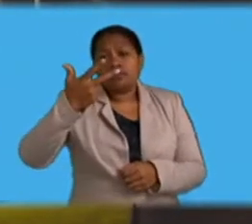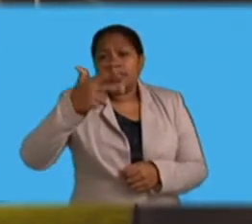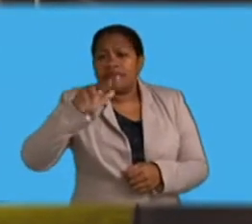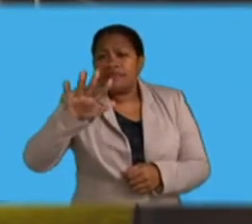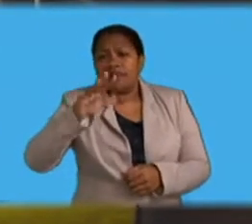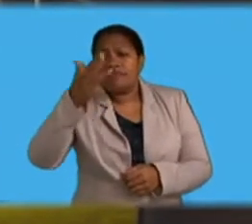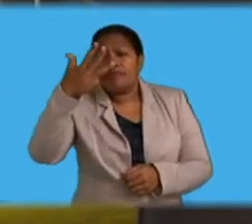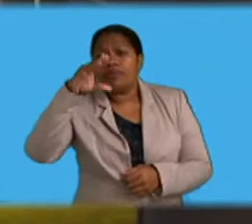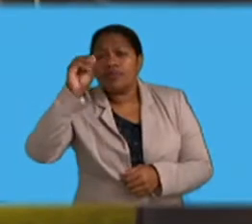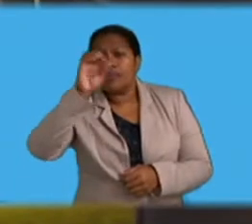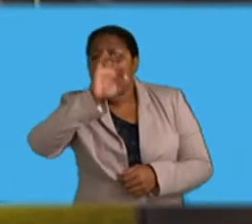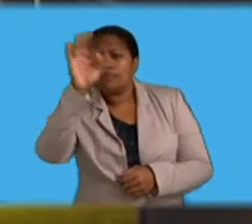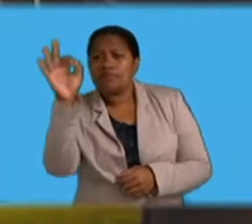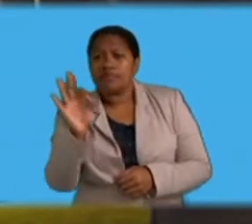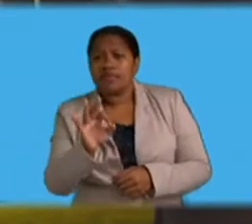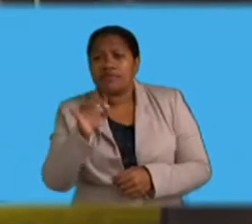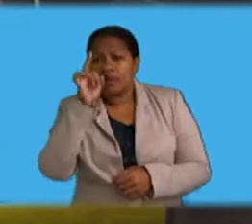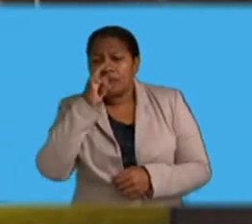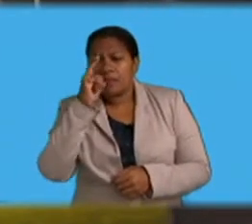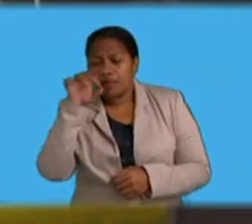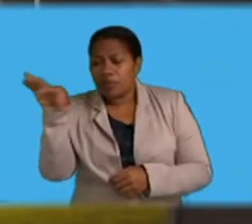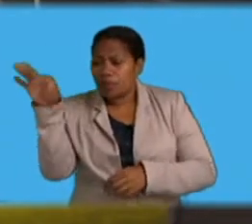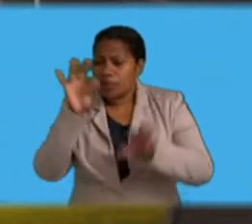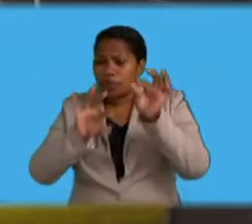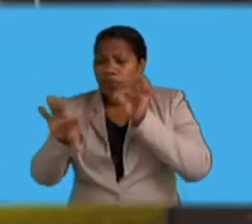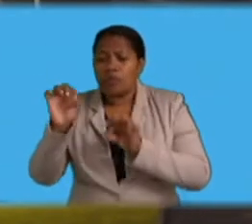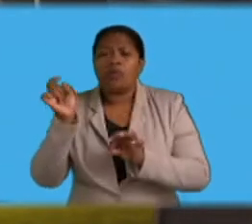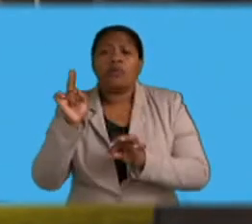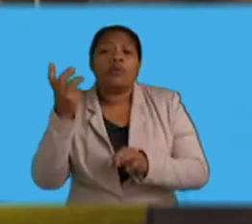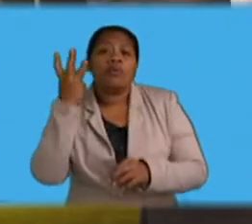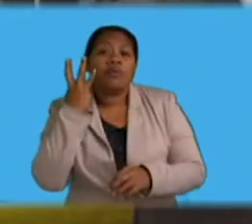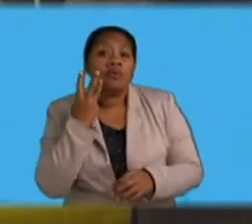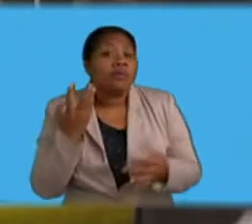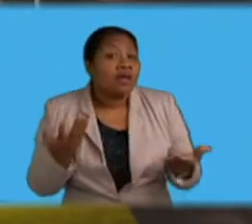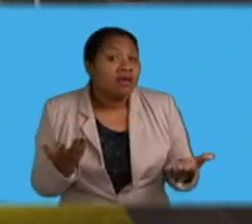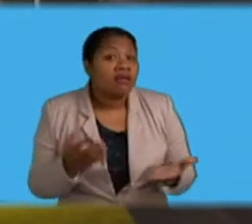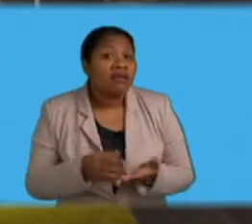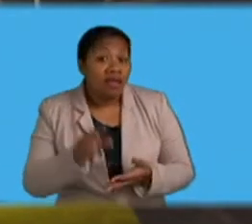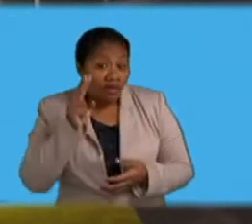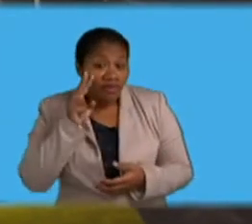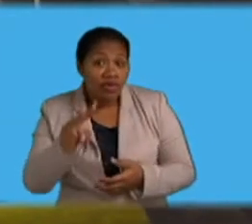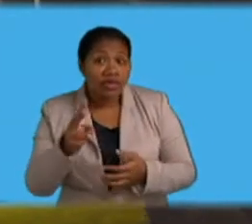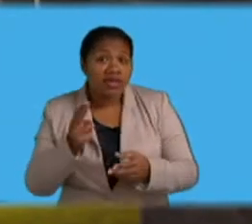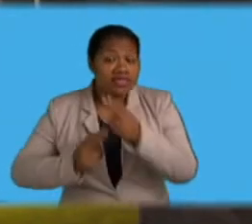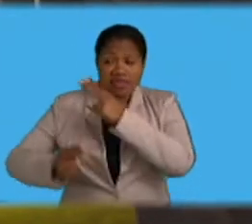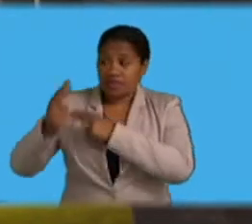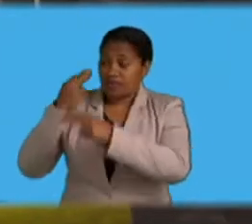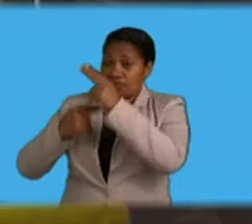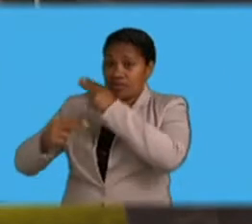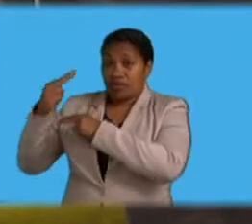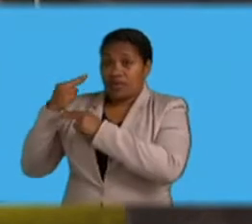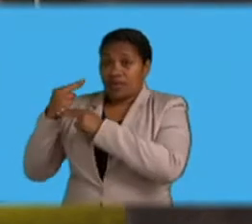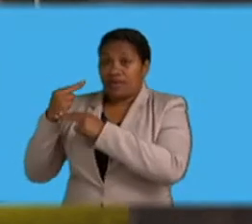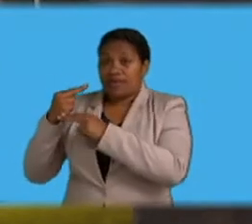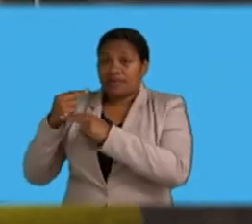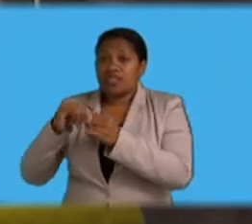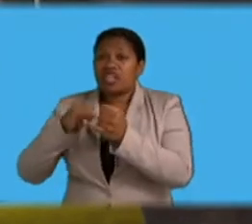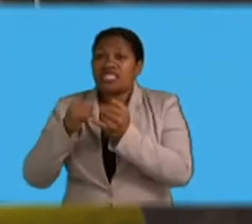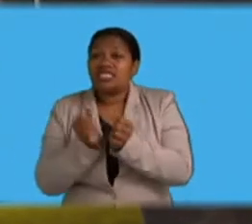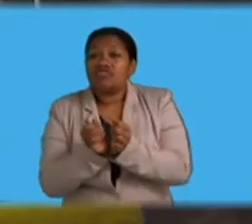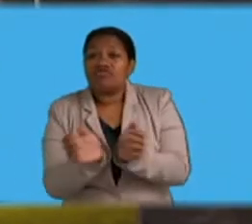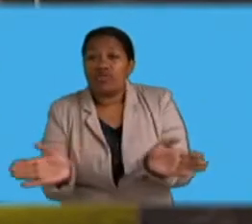of all the people who've been selected were women. If you look at the history of the Solicitor General's office previously, you